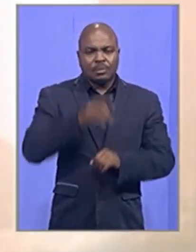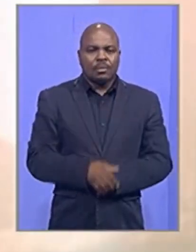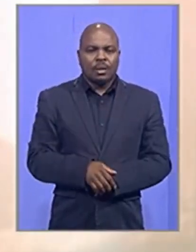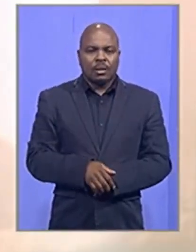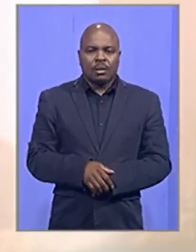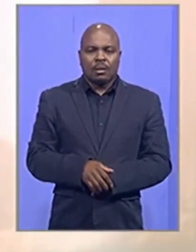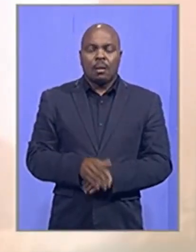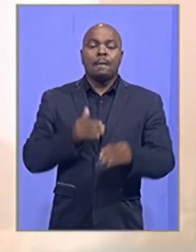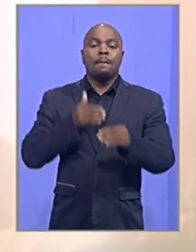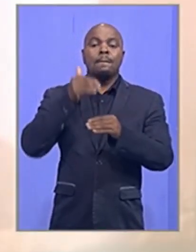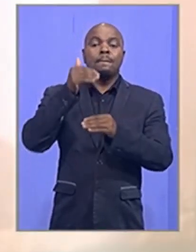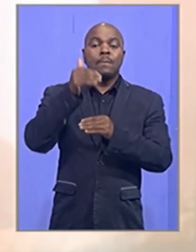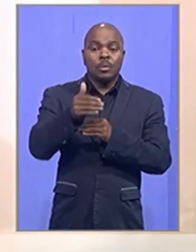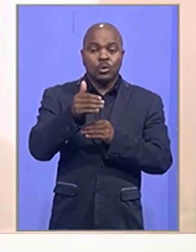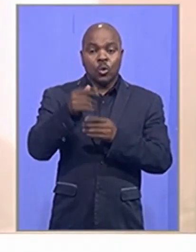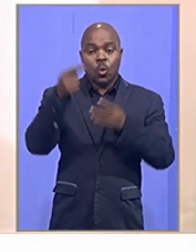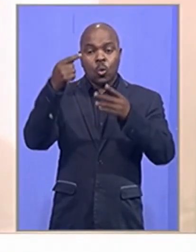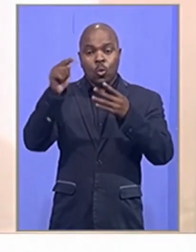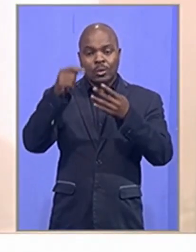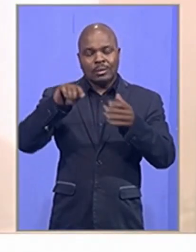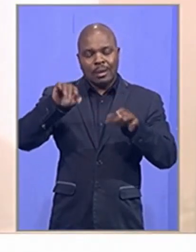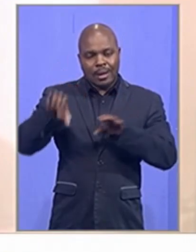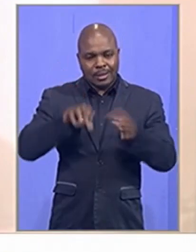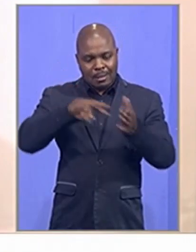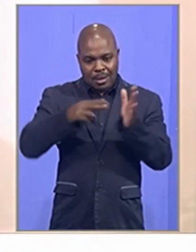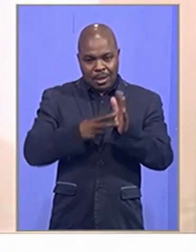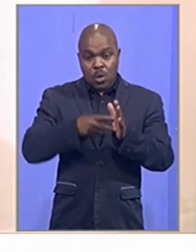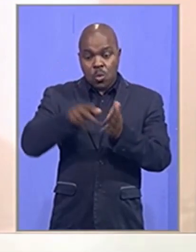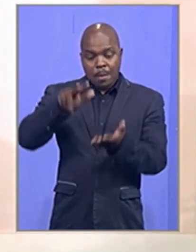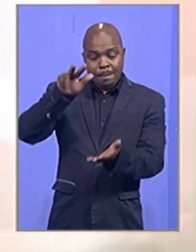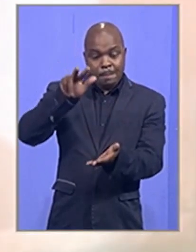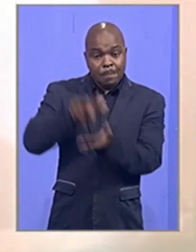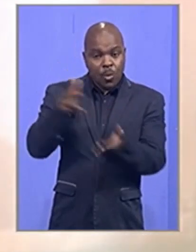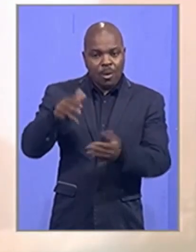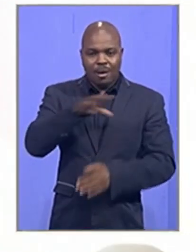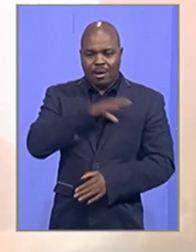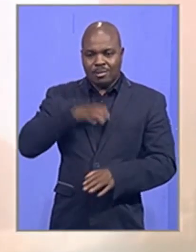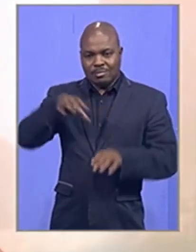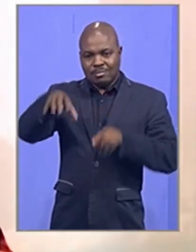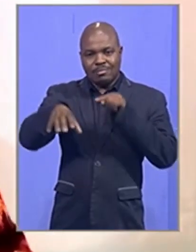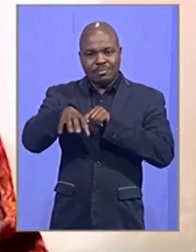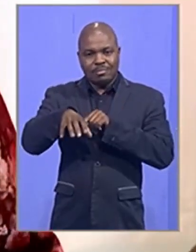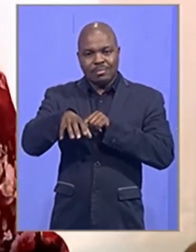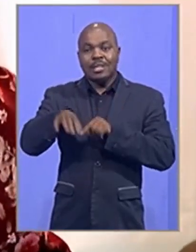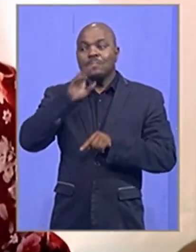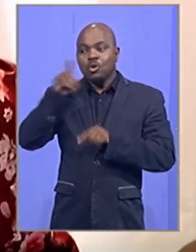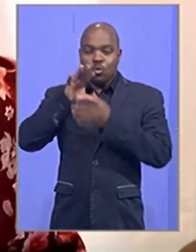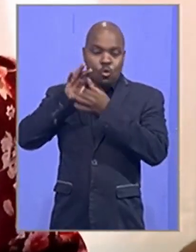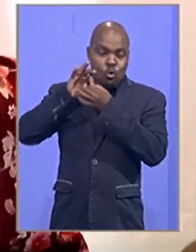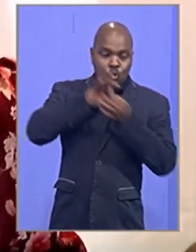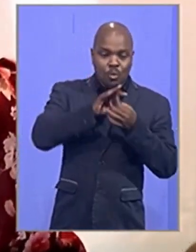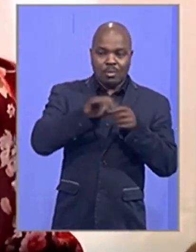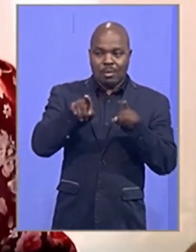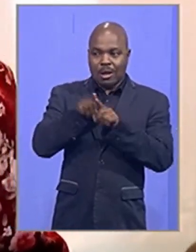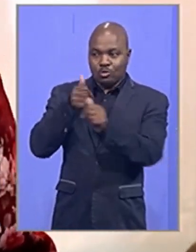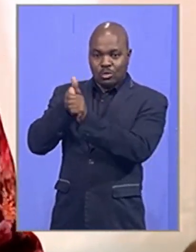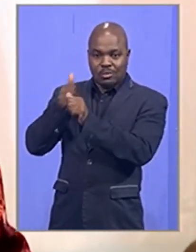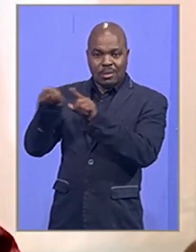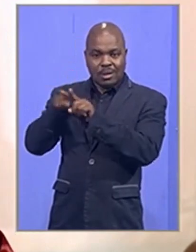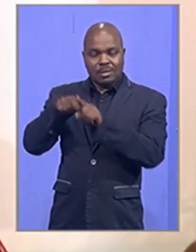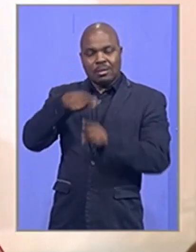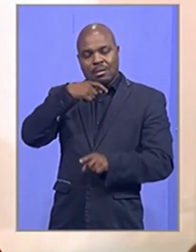post-audit action plan, you adopt it in council. And it's a commitment that you made as councillors that you are going